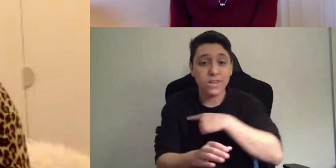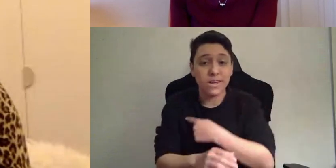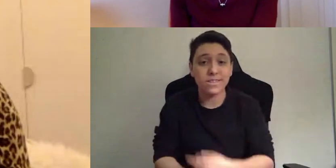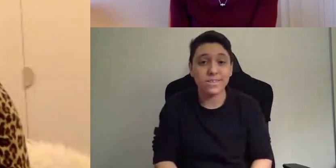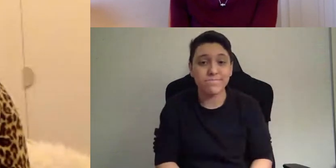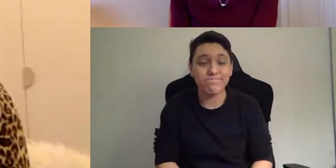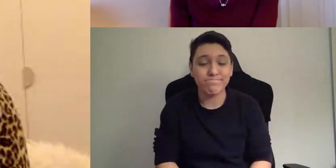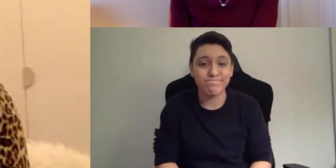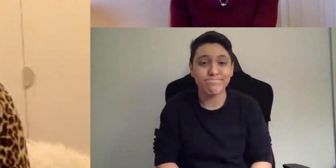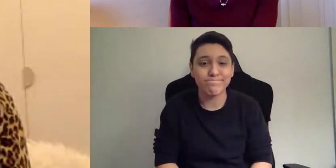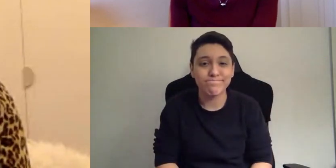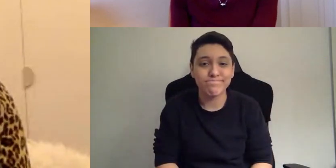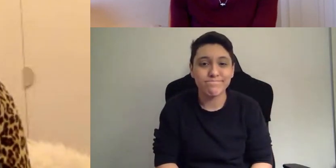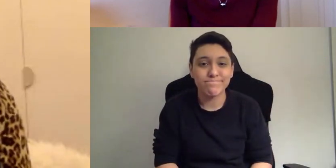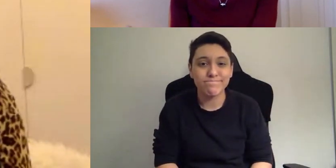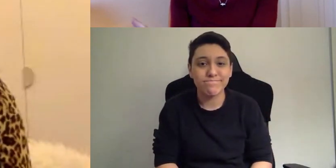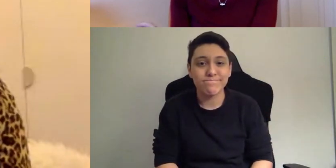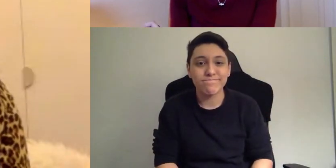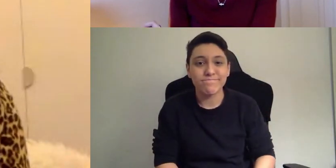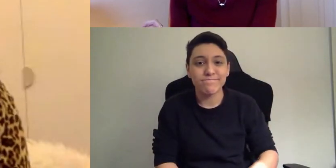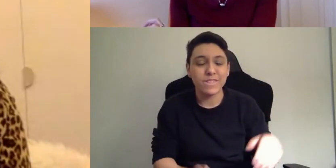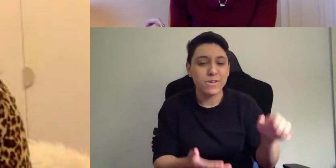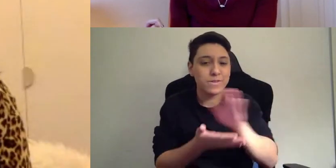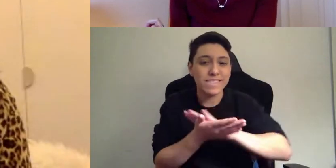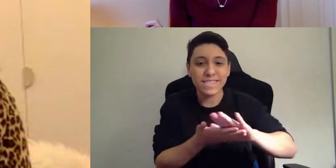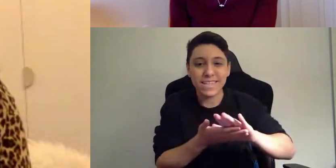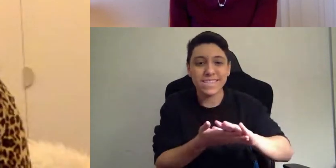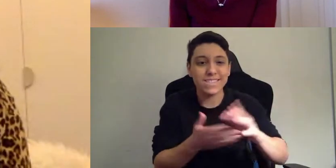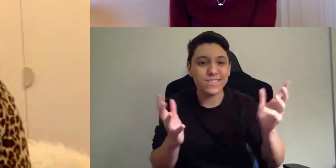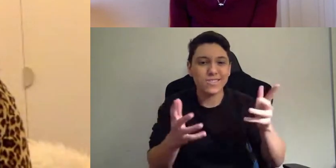And it was good to talk with you too, Brooke. Thank you.